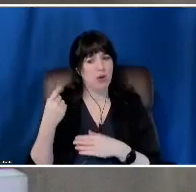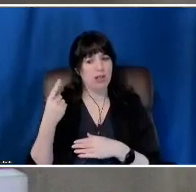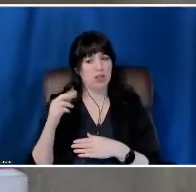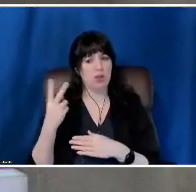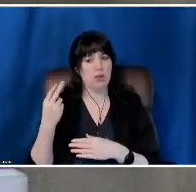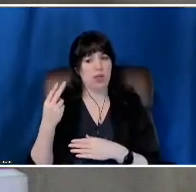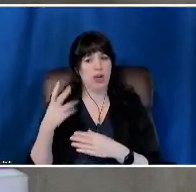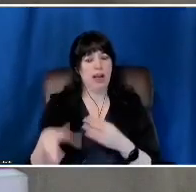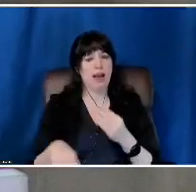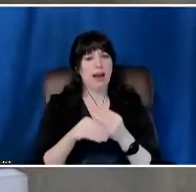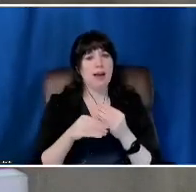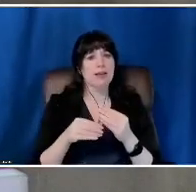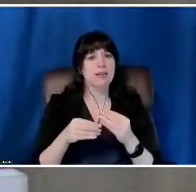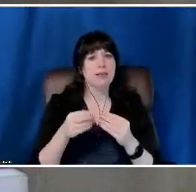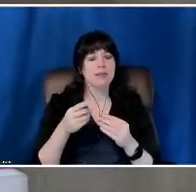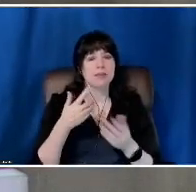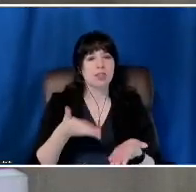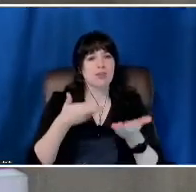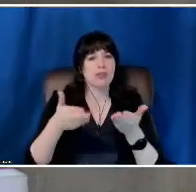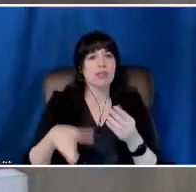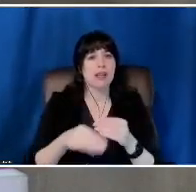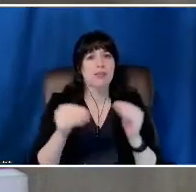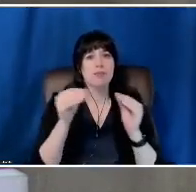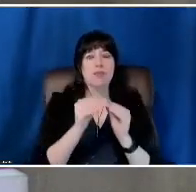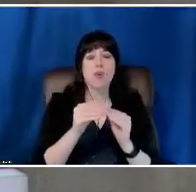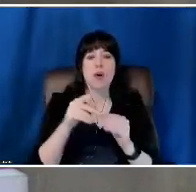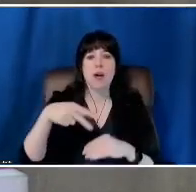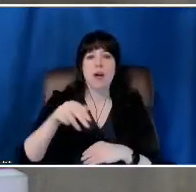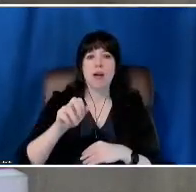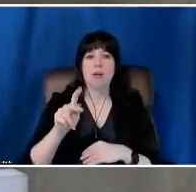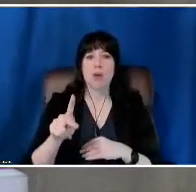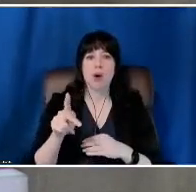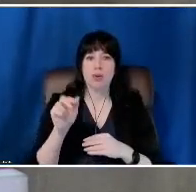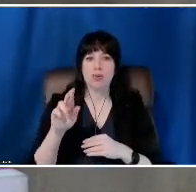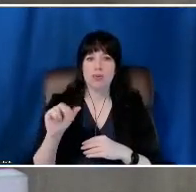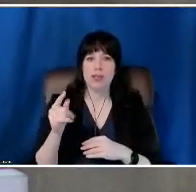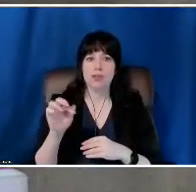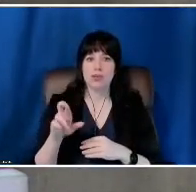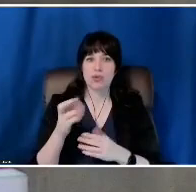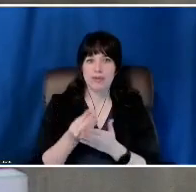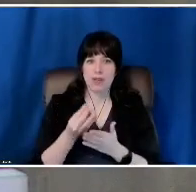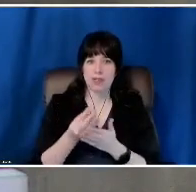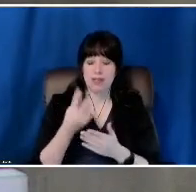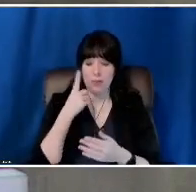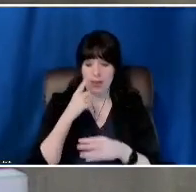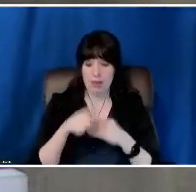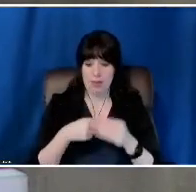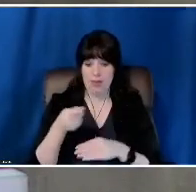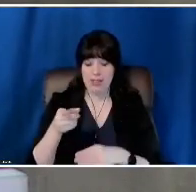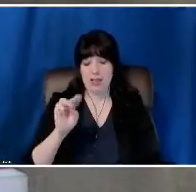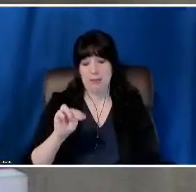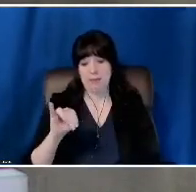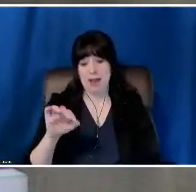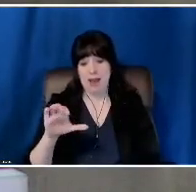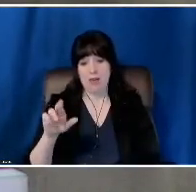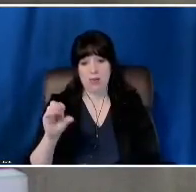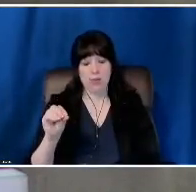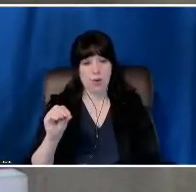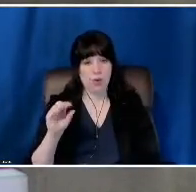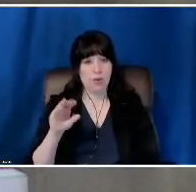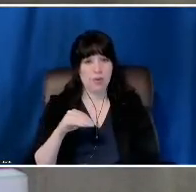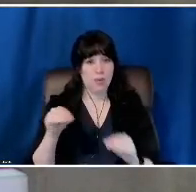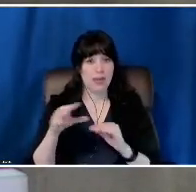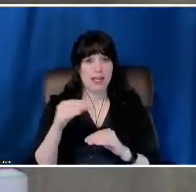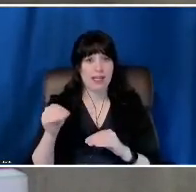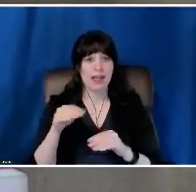for considering more park ranger funding. And I think as we think about some of these issues, even with micromobility and bike access and e-bikes and